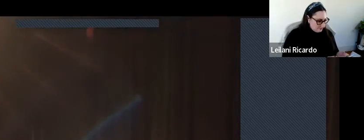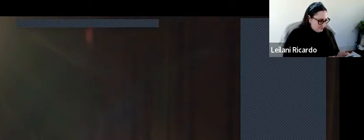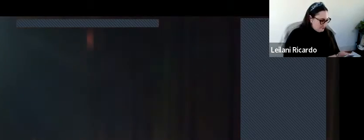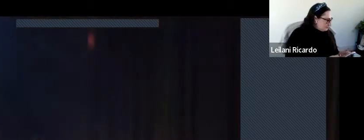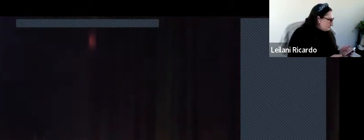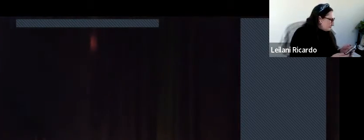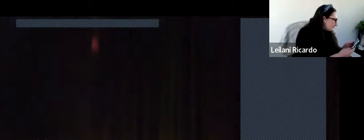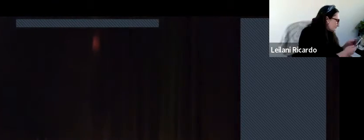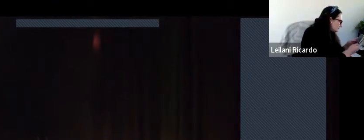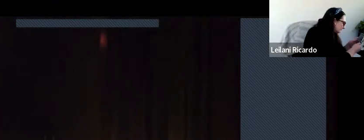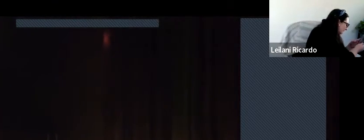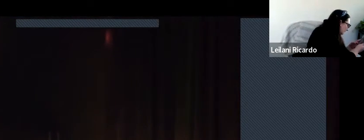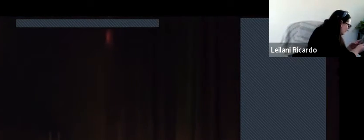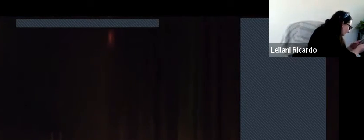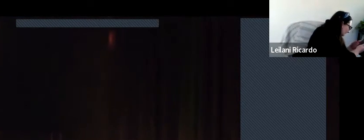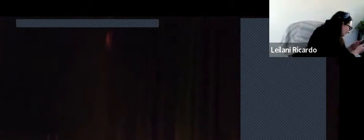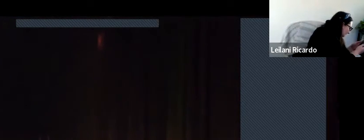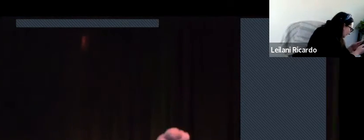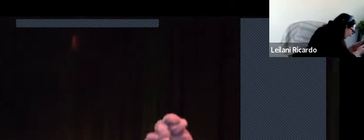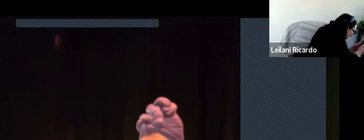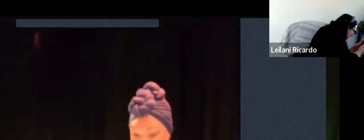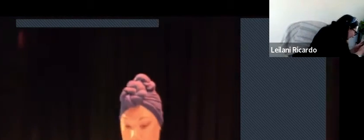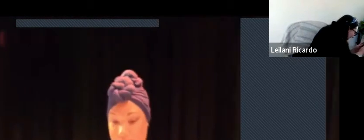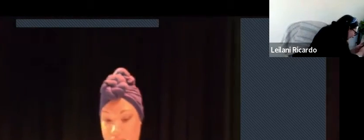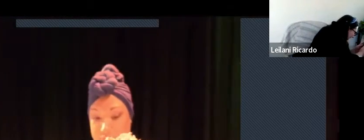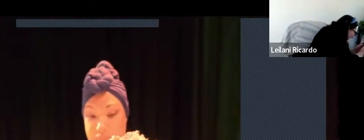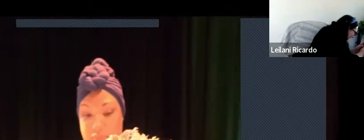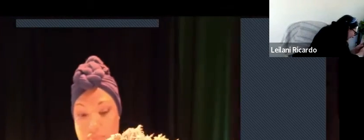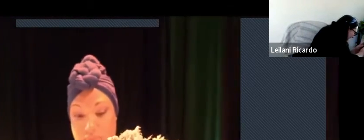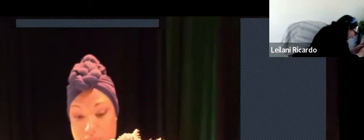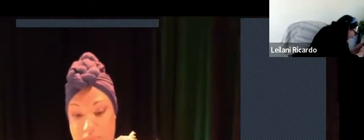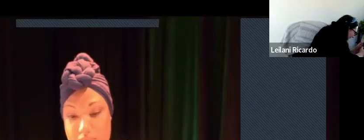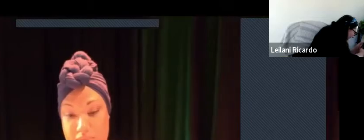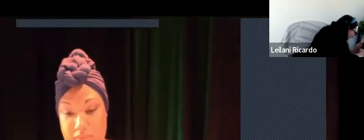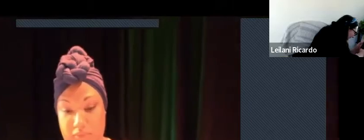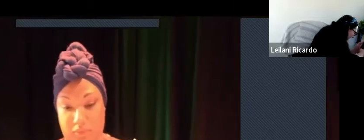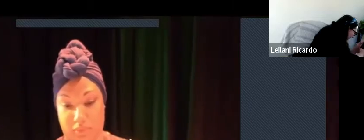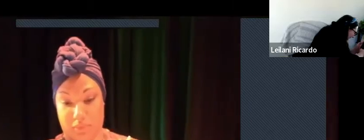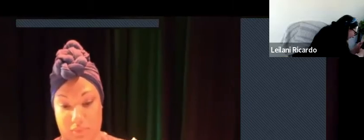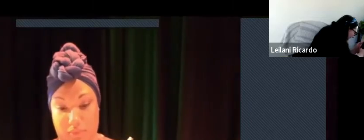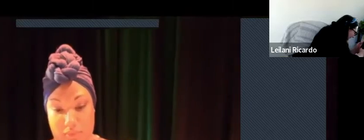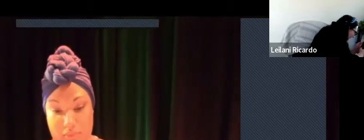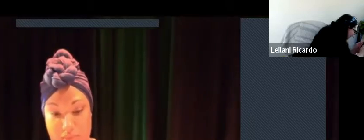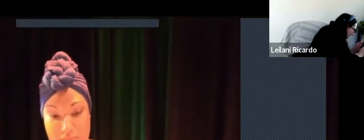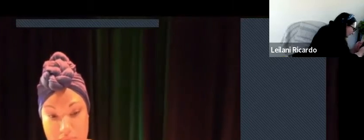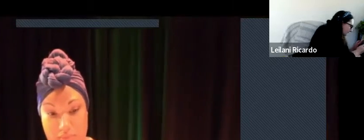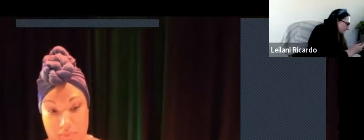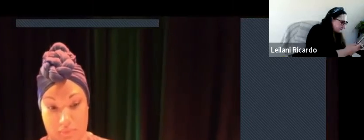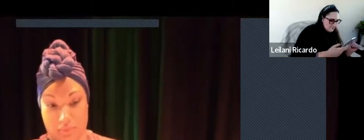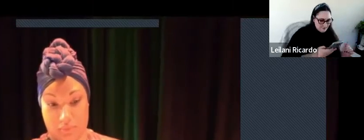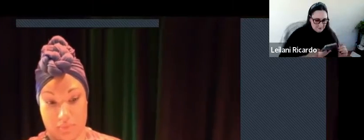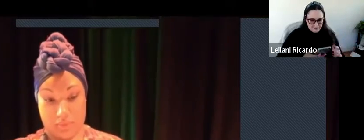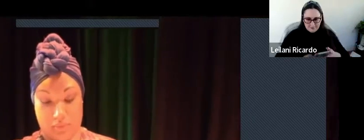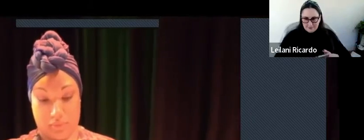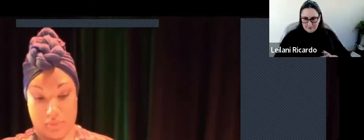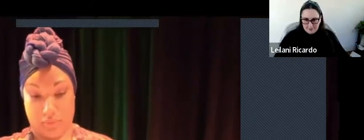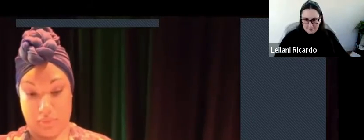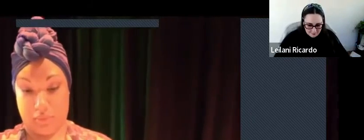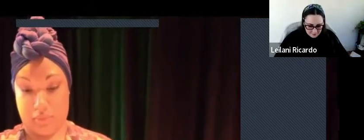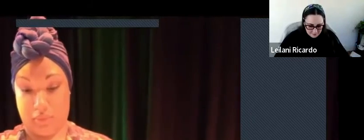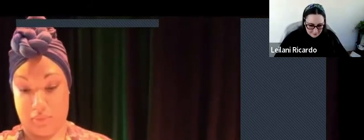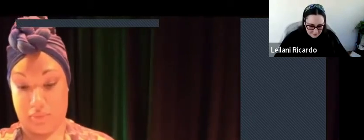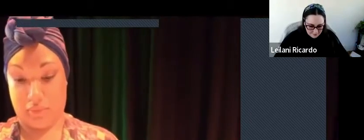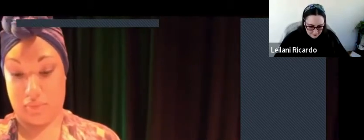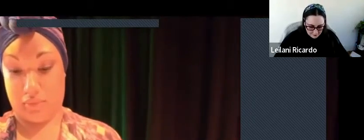With these dead flowers, I thank all of you, our